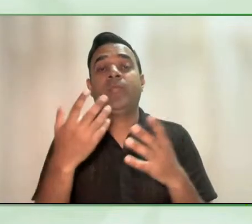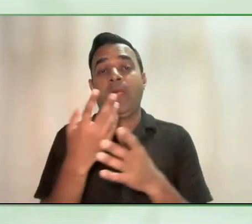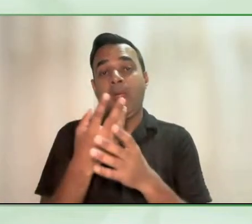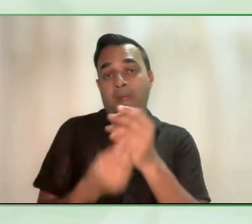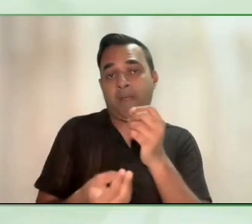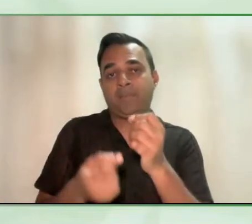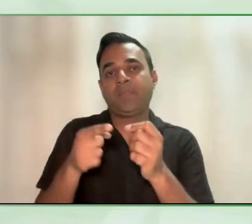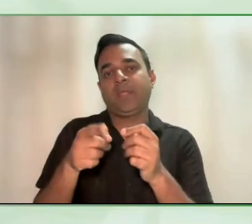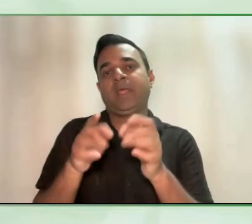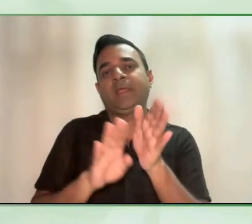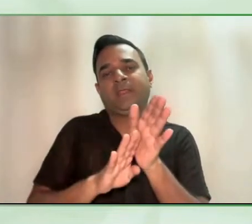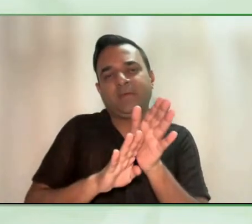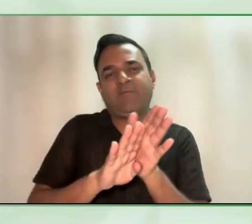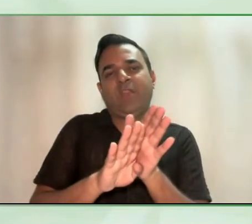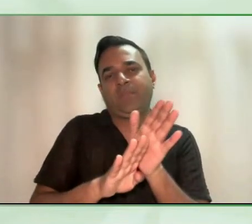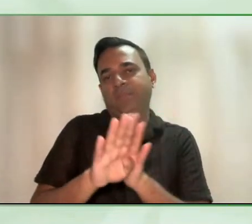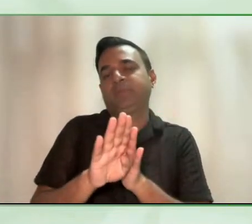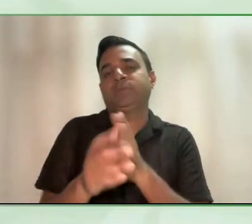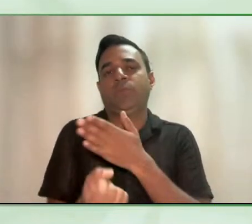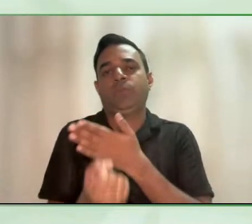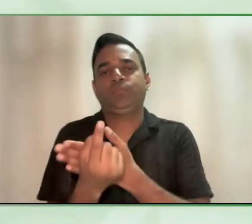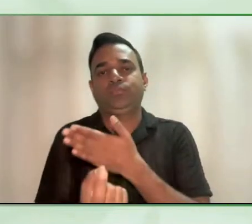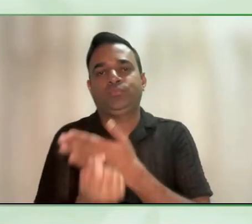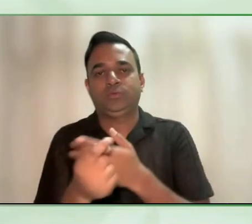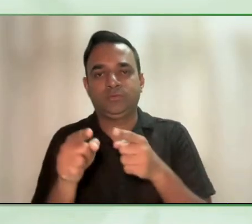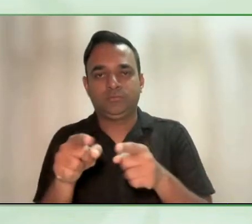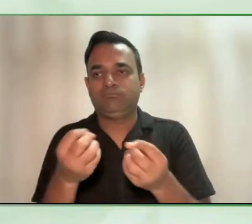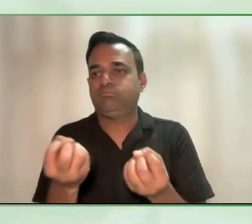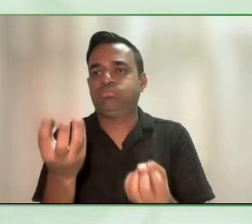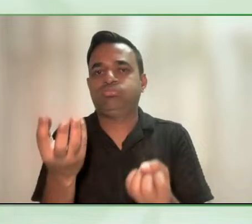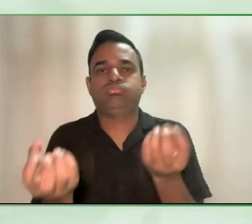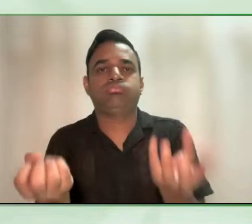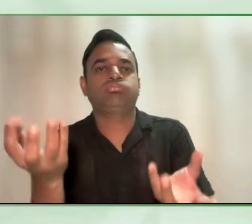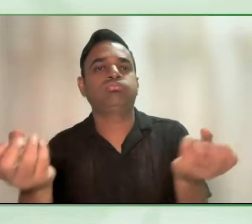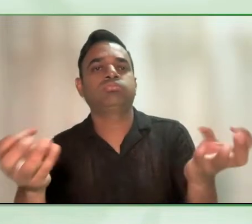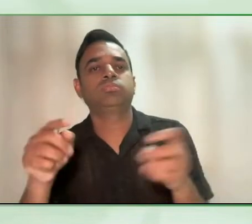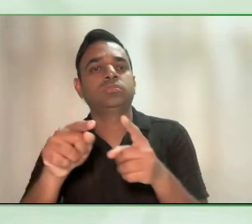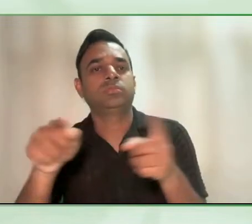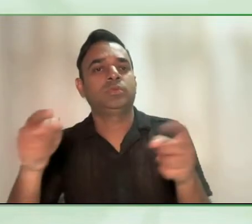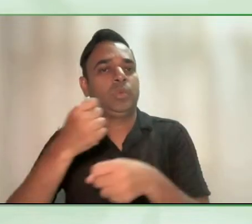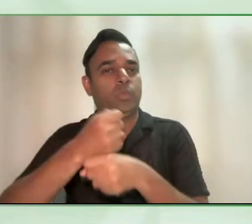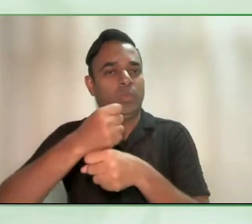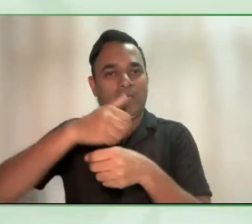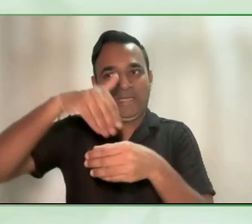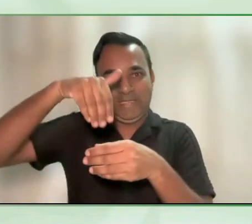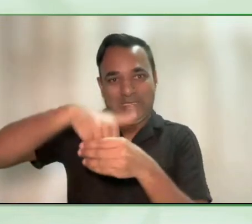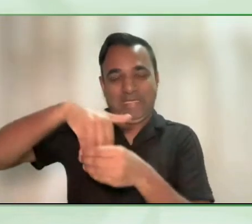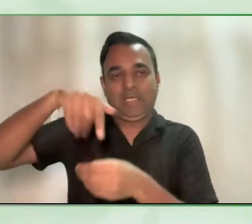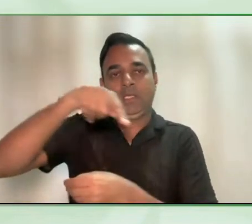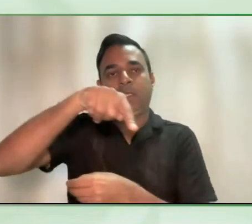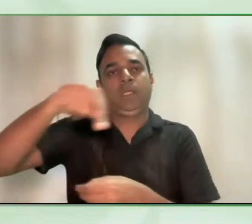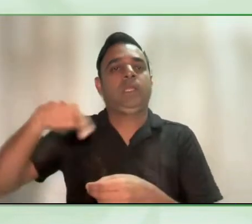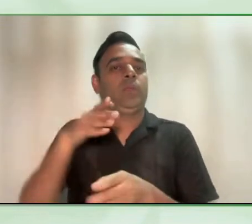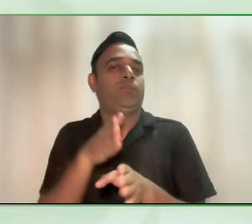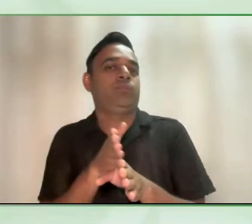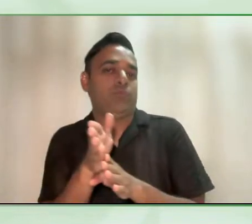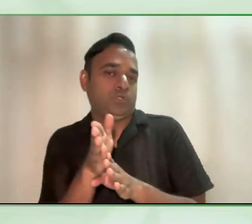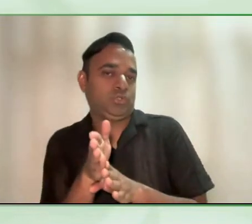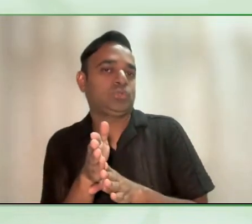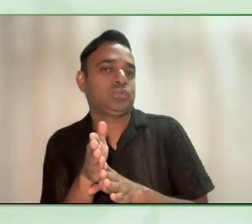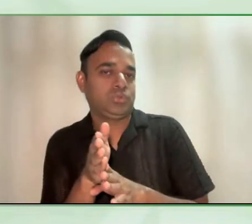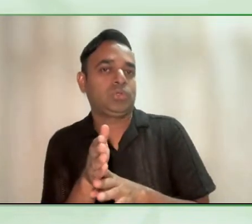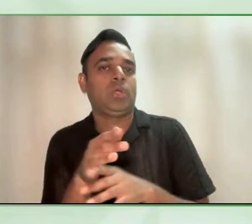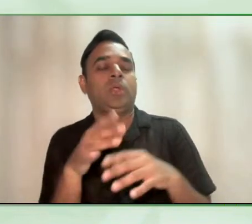to get the work platformed or shared. I think one of the big things is one of the big